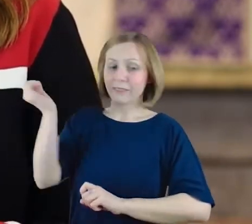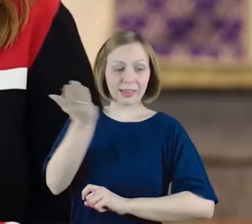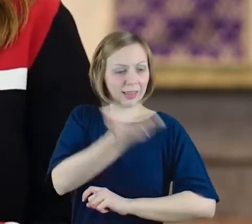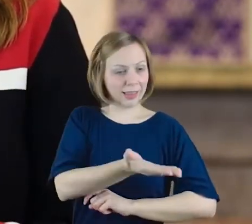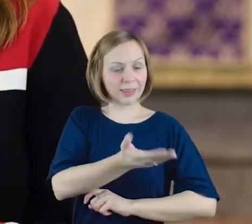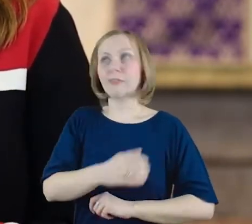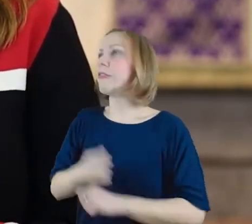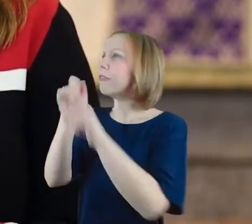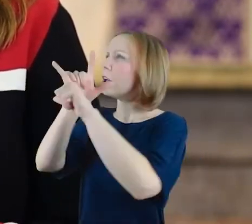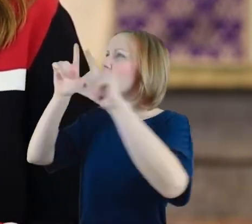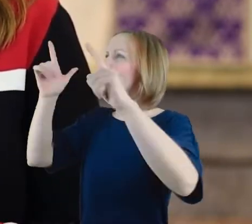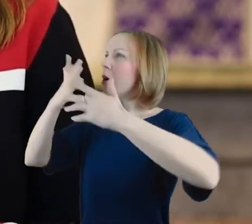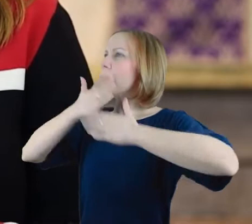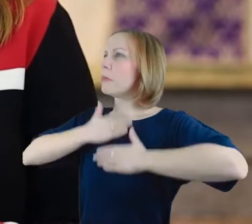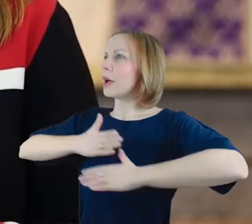Lord, have mercy.